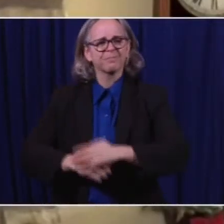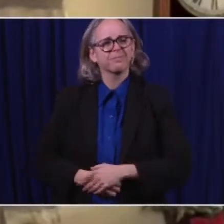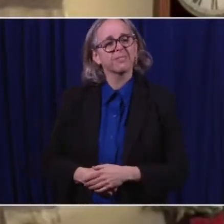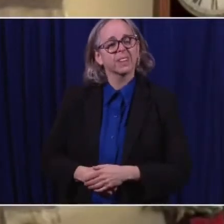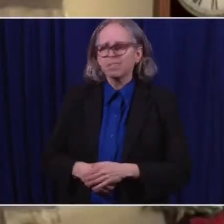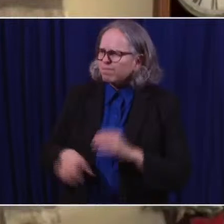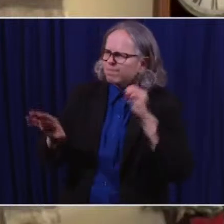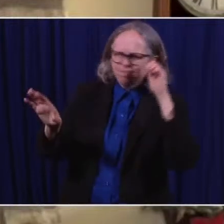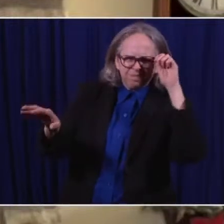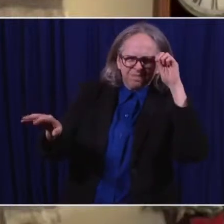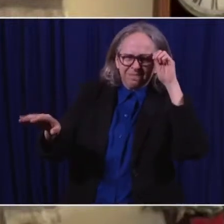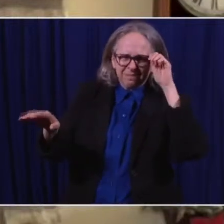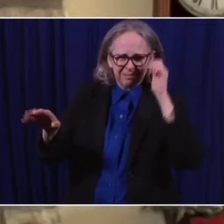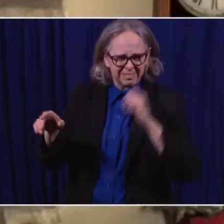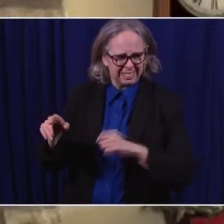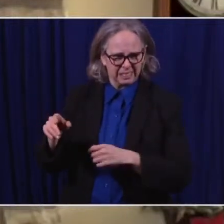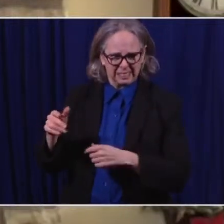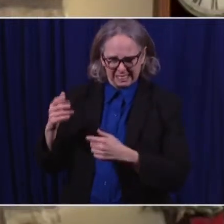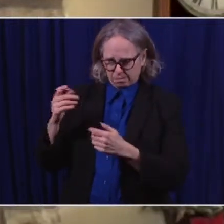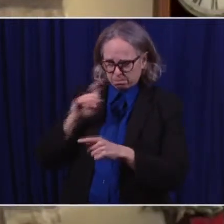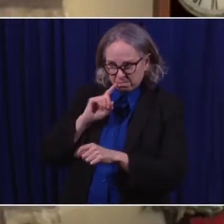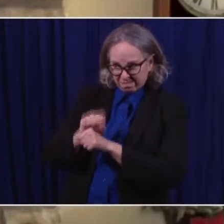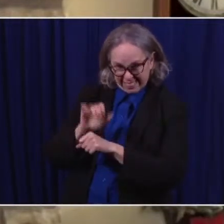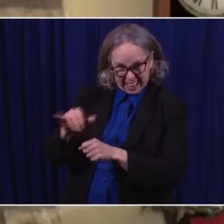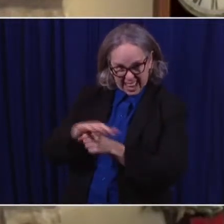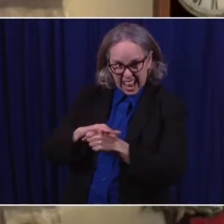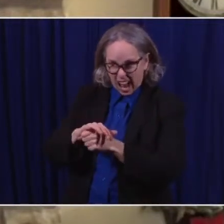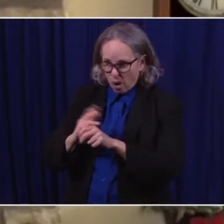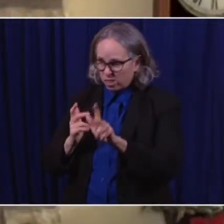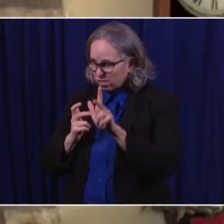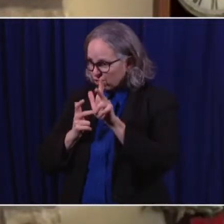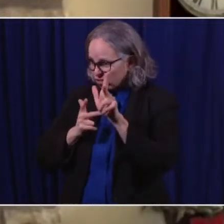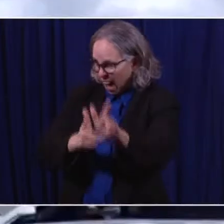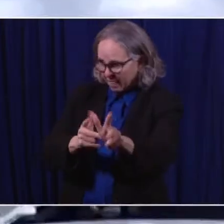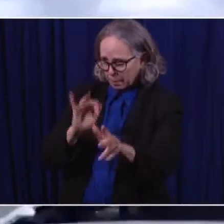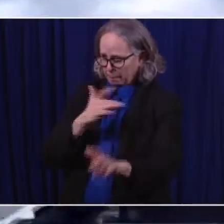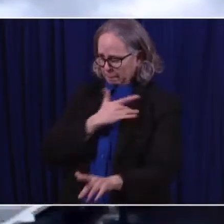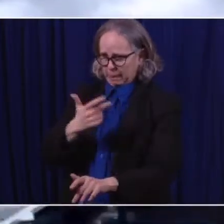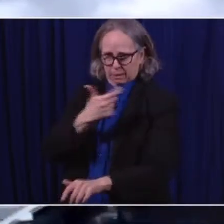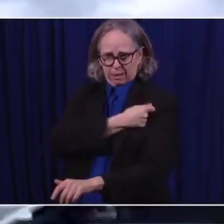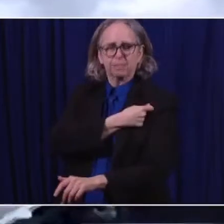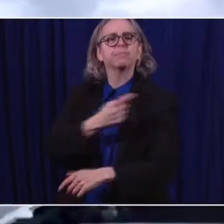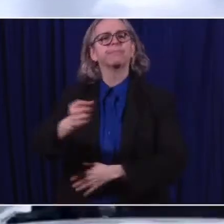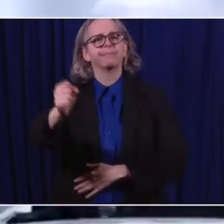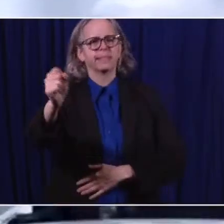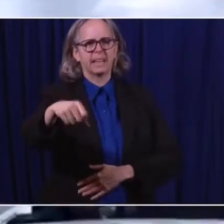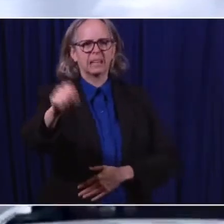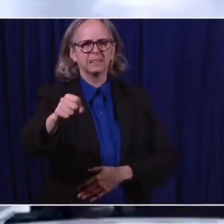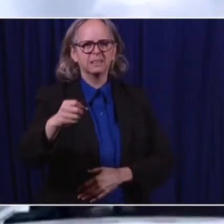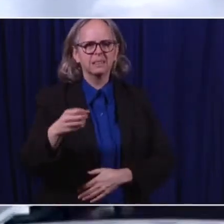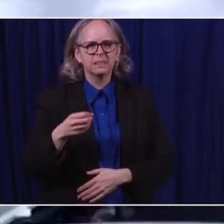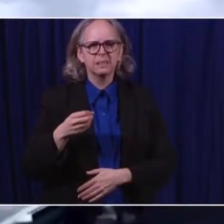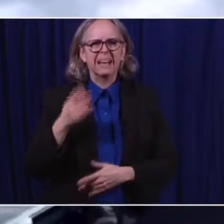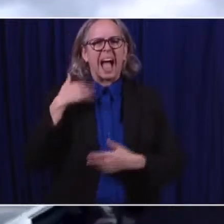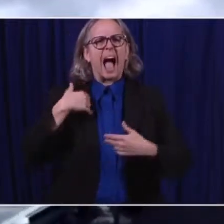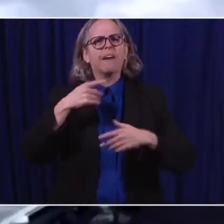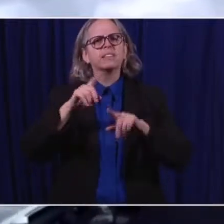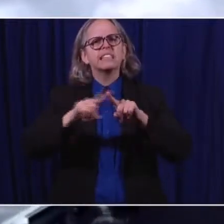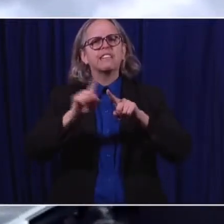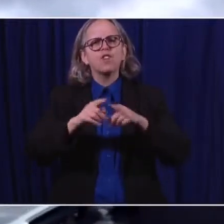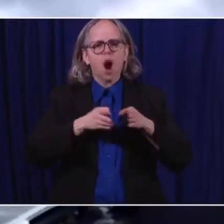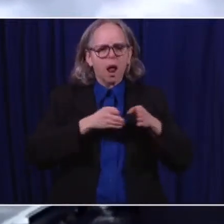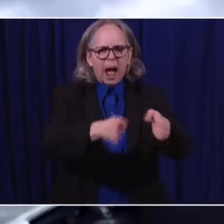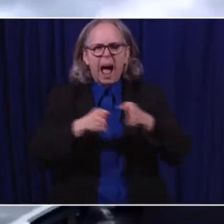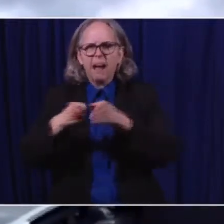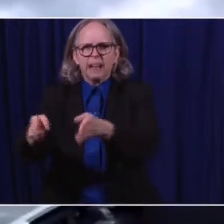at basically kind of a drive-through program here, or how's it work? Yeah, we got a few lanes going at the same time, and we have